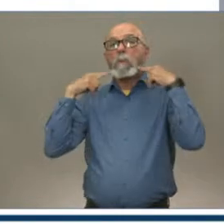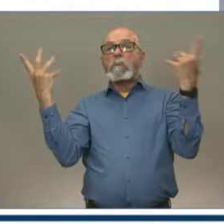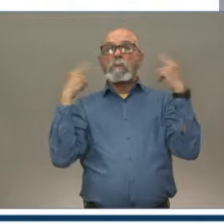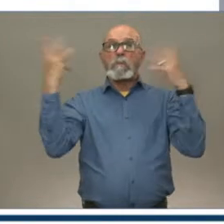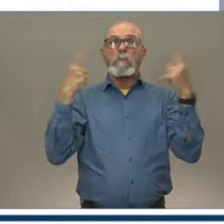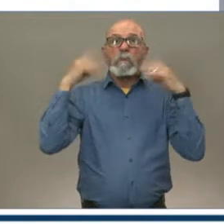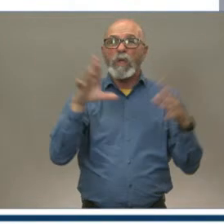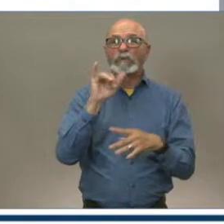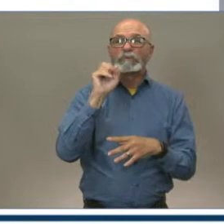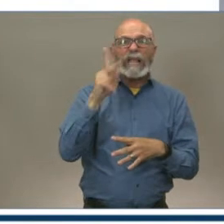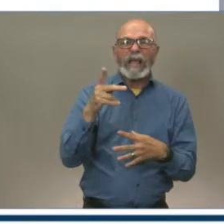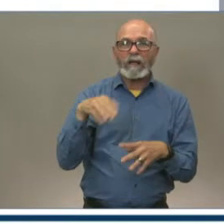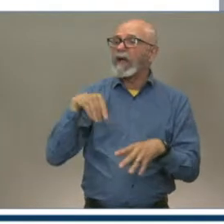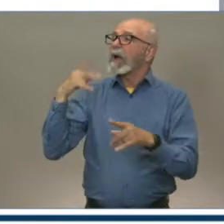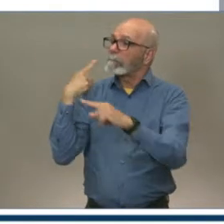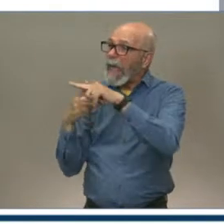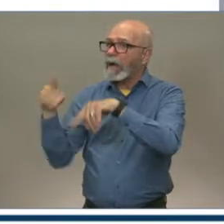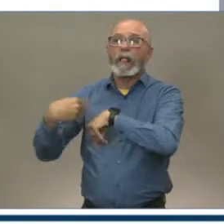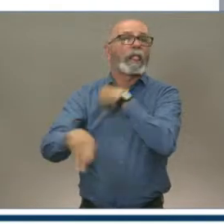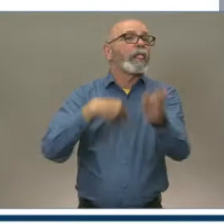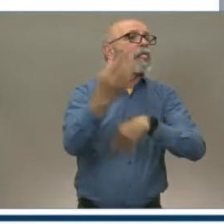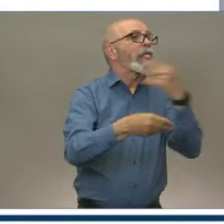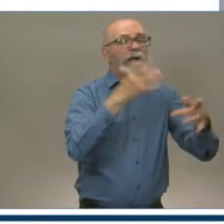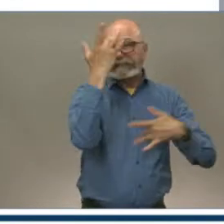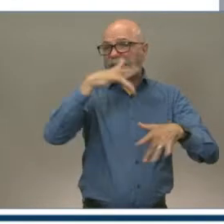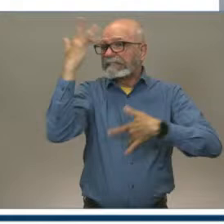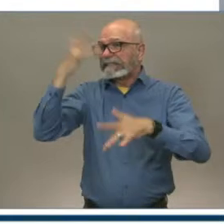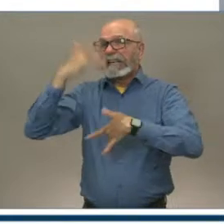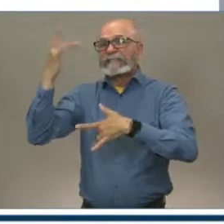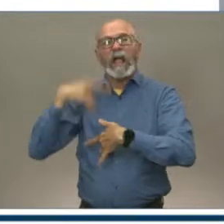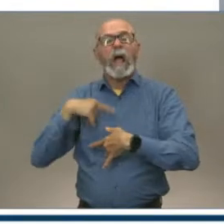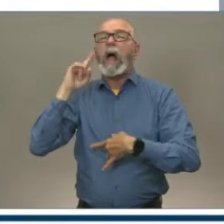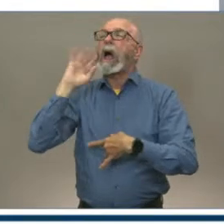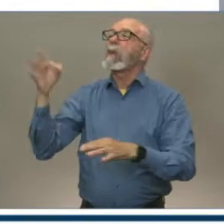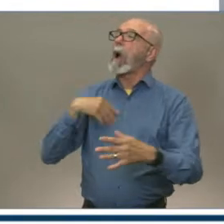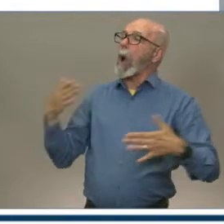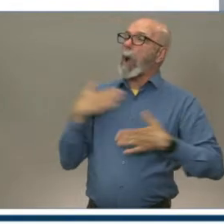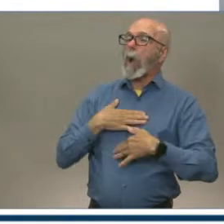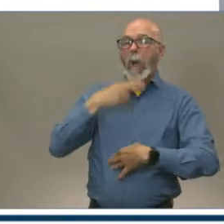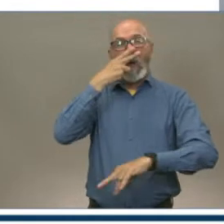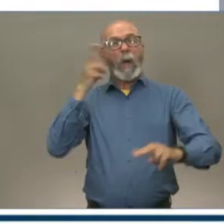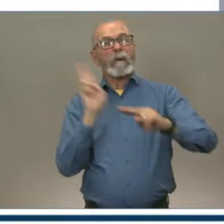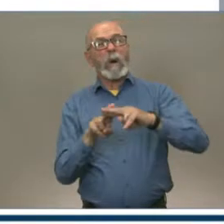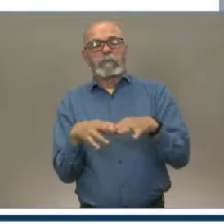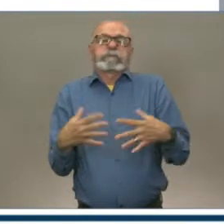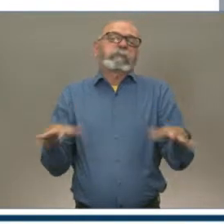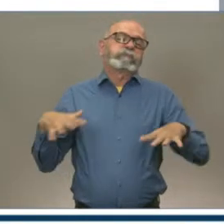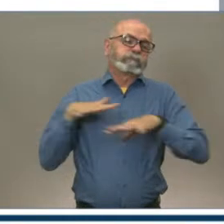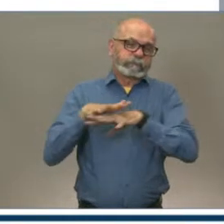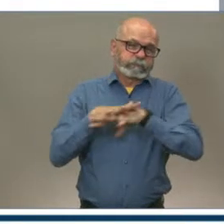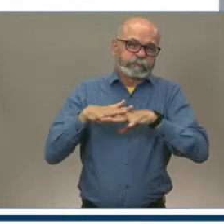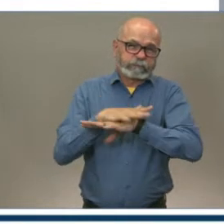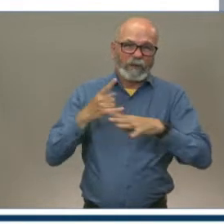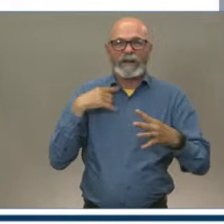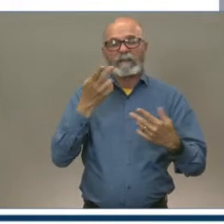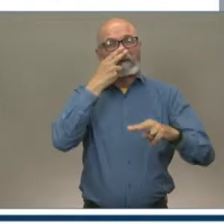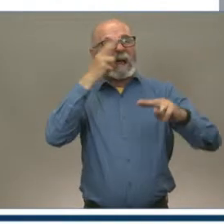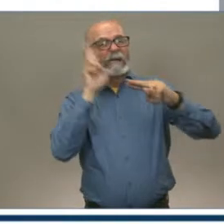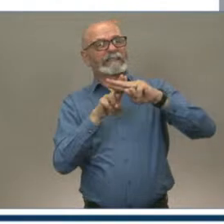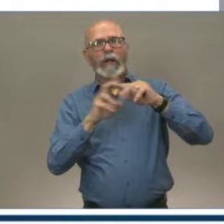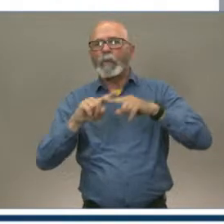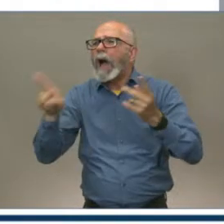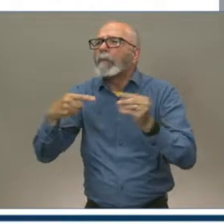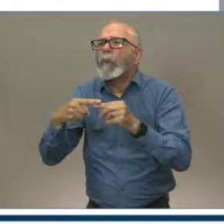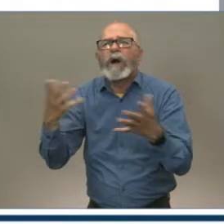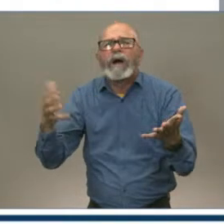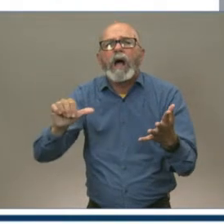else. It may be fun in the moment to gather with friends who have no concern for COVID, but how would you feel if you put a